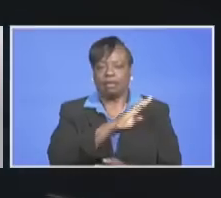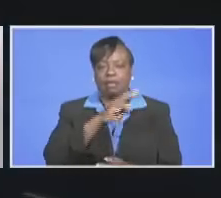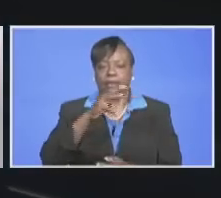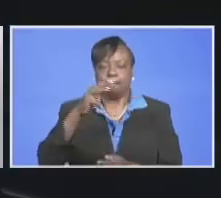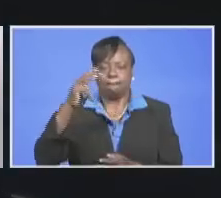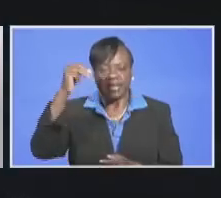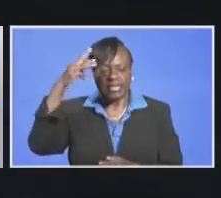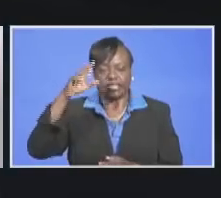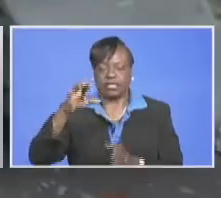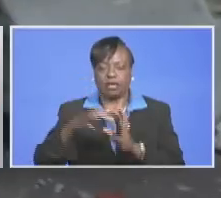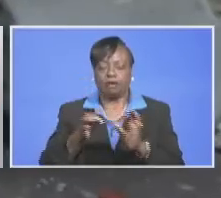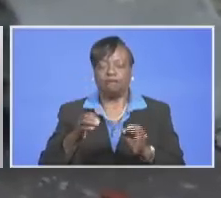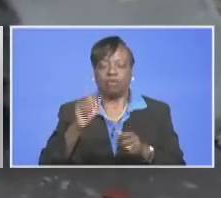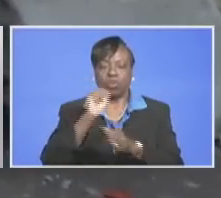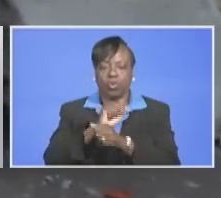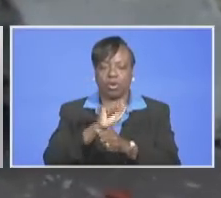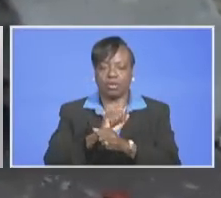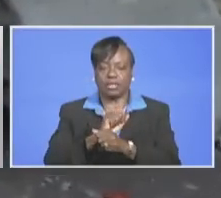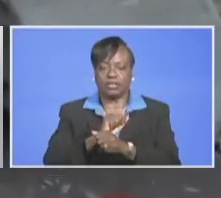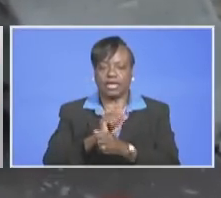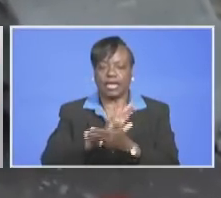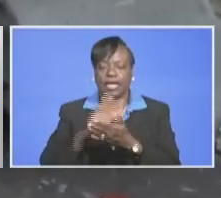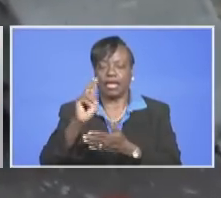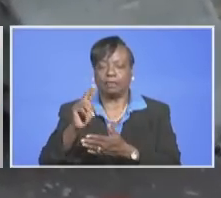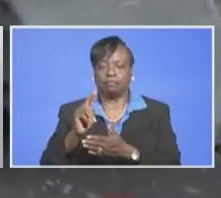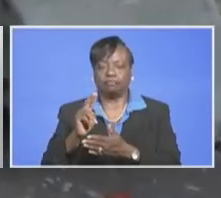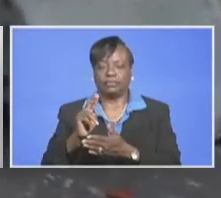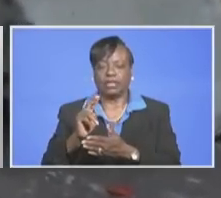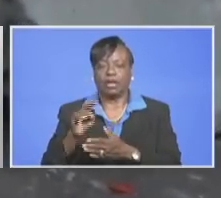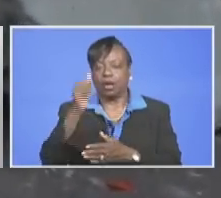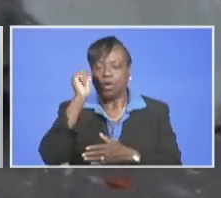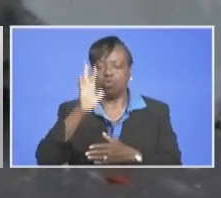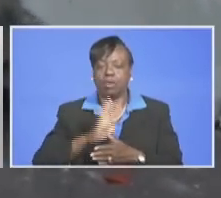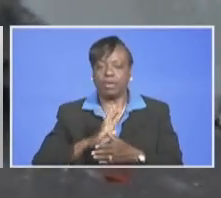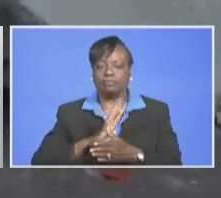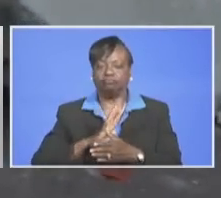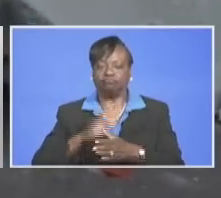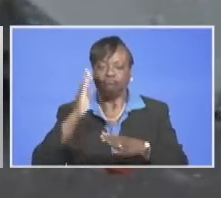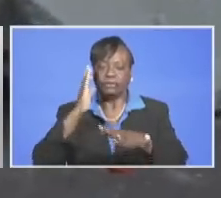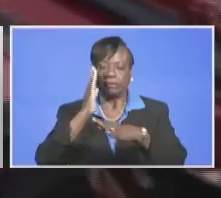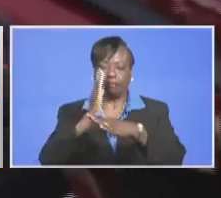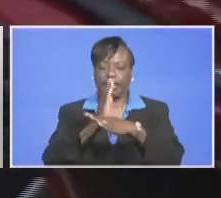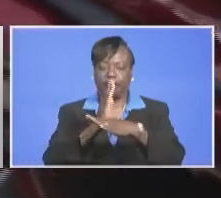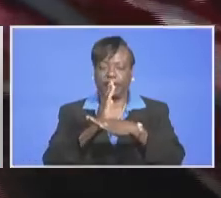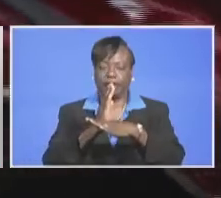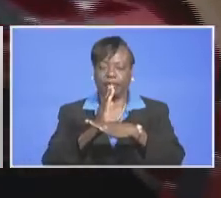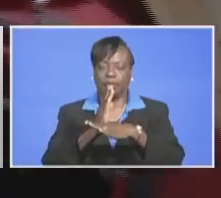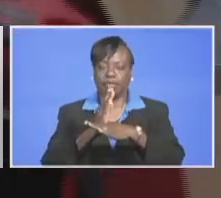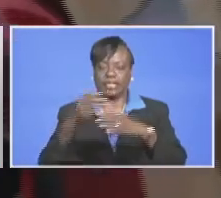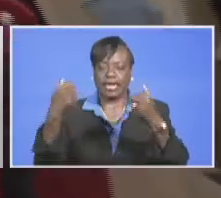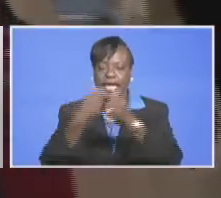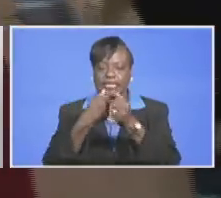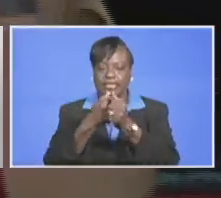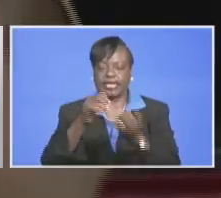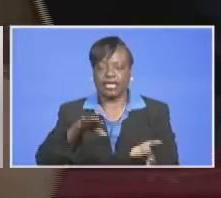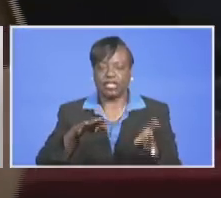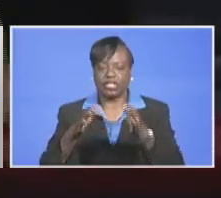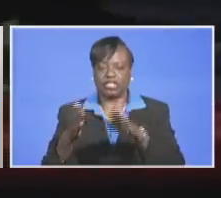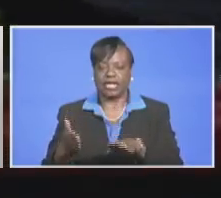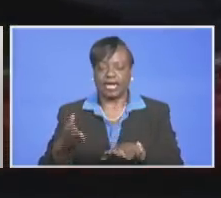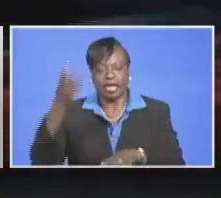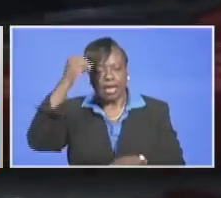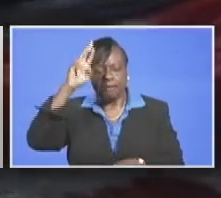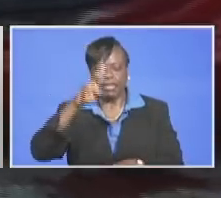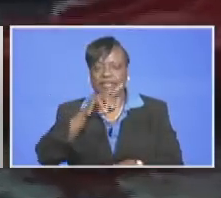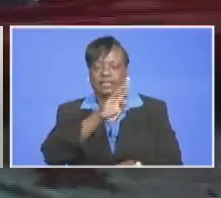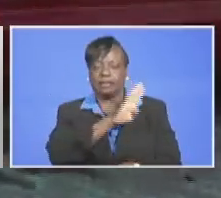accident after a woman collided with concrete barriers placed across the road, preventing the flow of traffic onto Gladstone Road. Minister Bannister, who